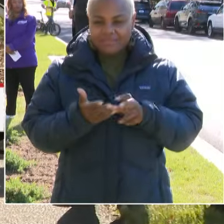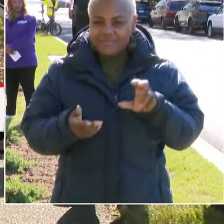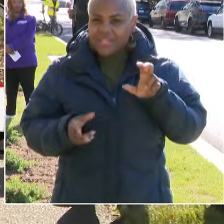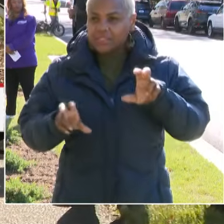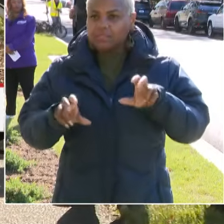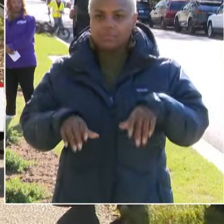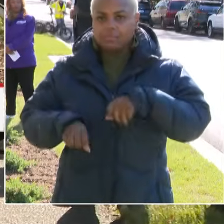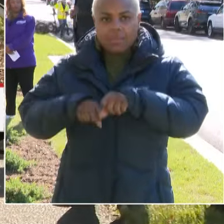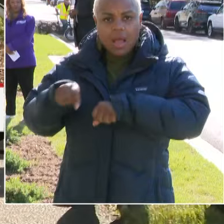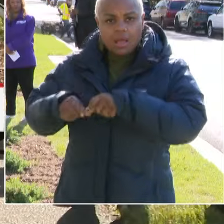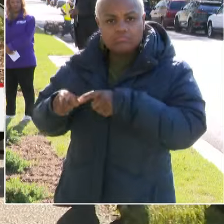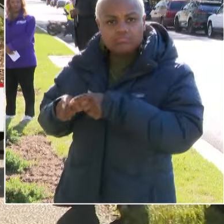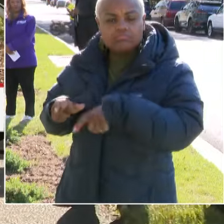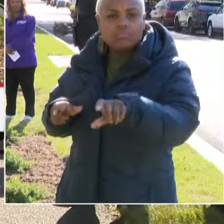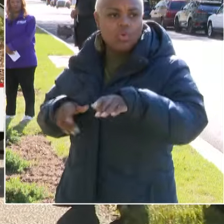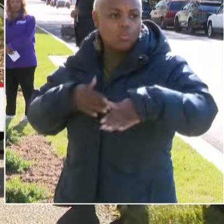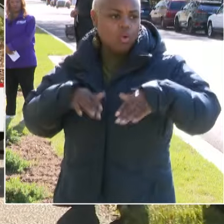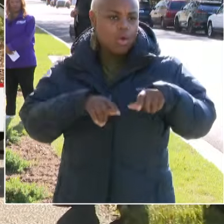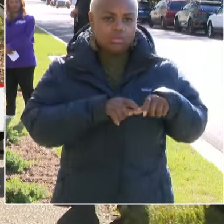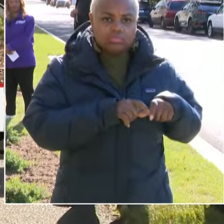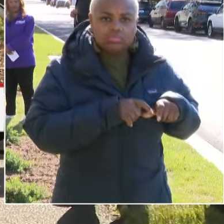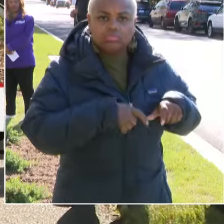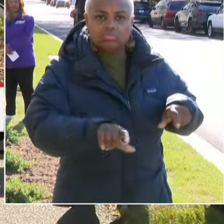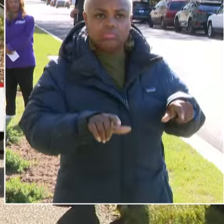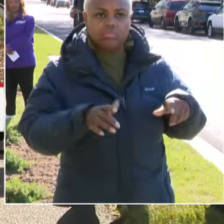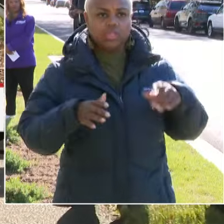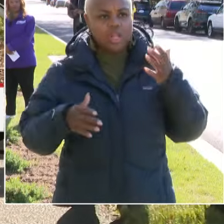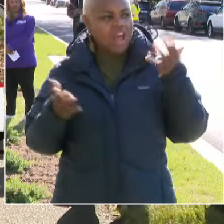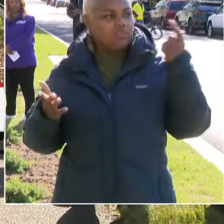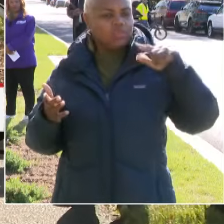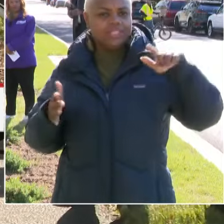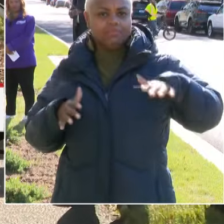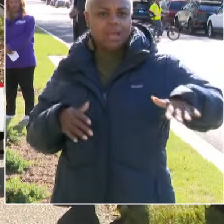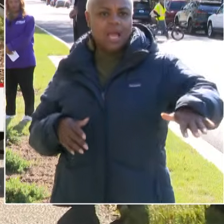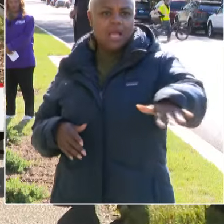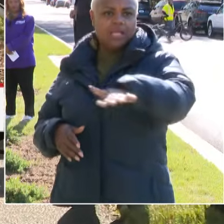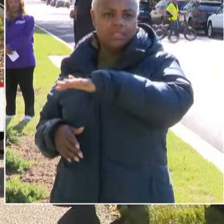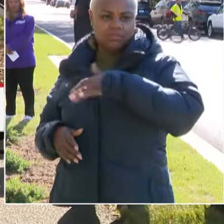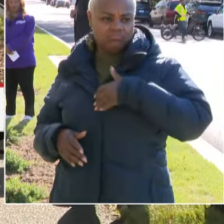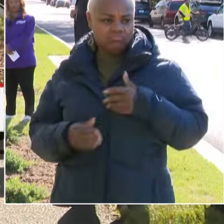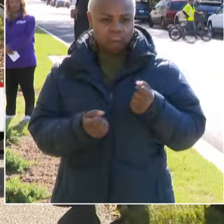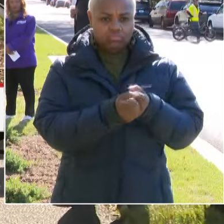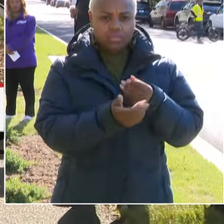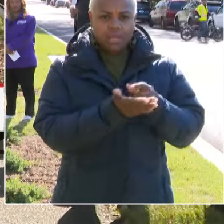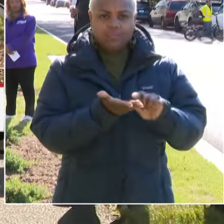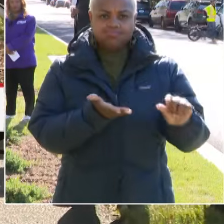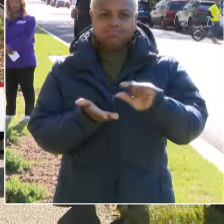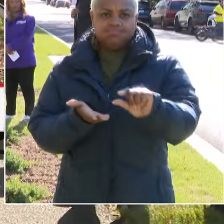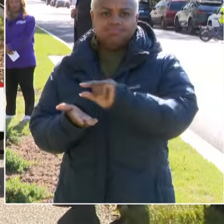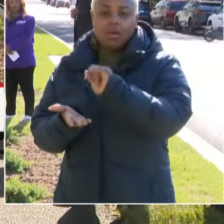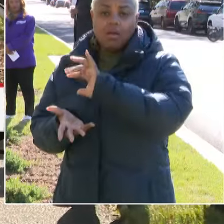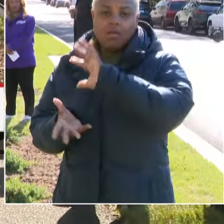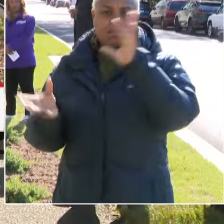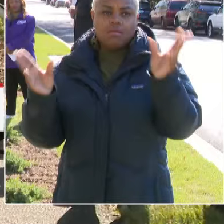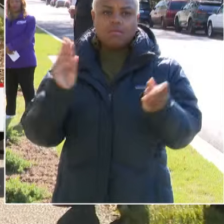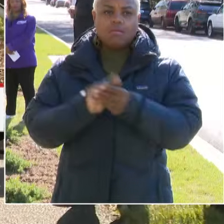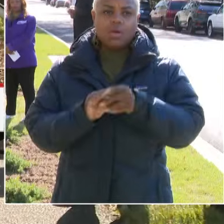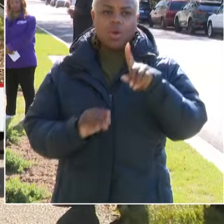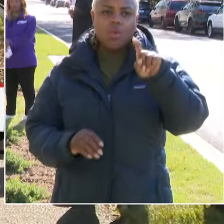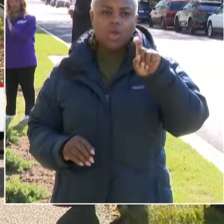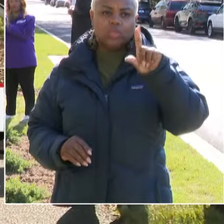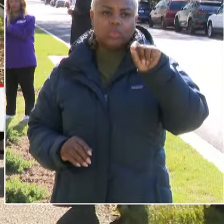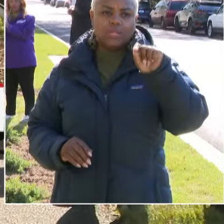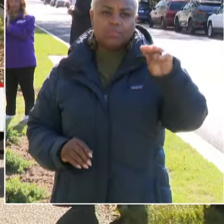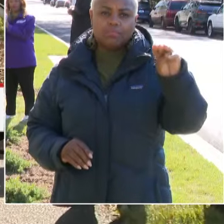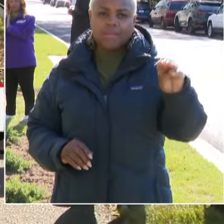and green spaces. DC now has more than 120 miles of bike lanes, including